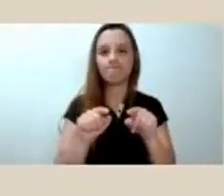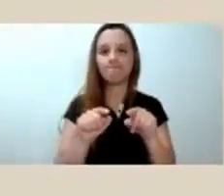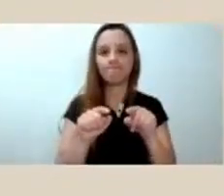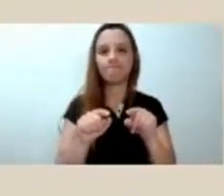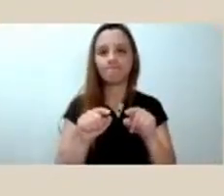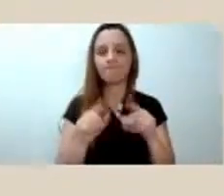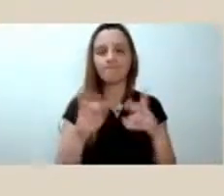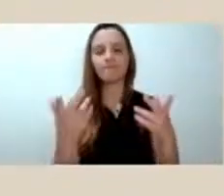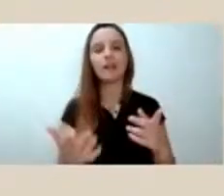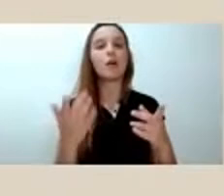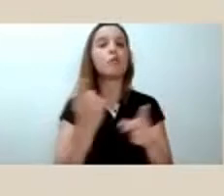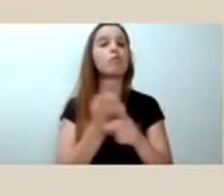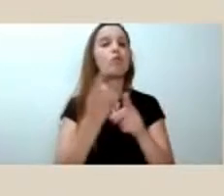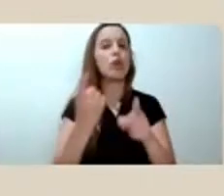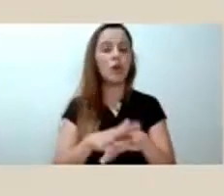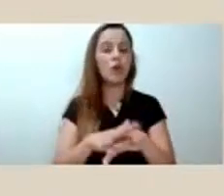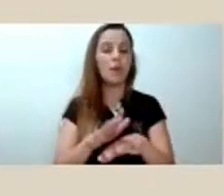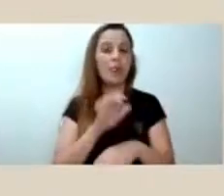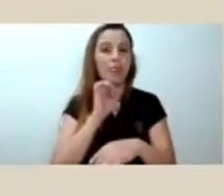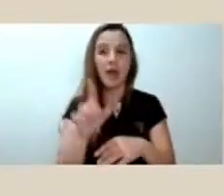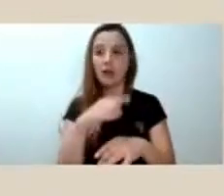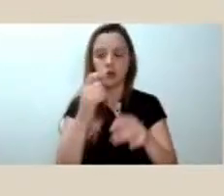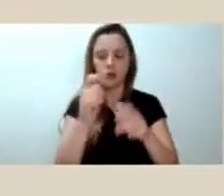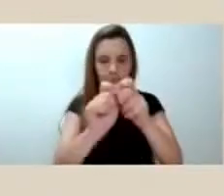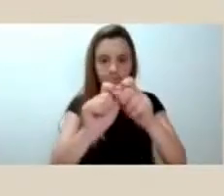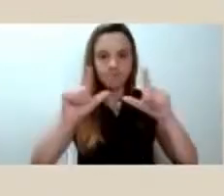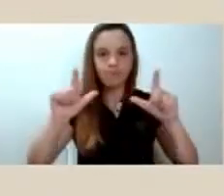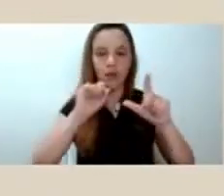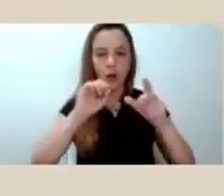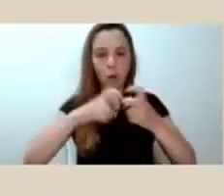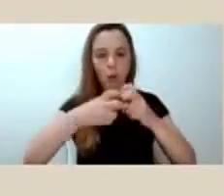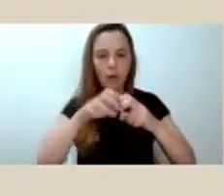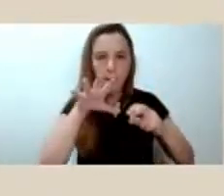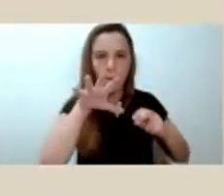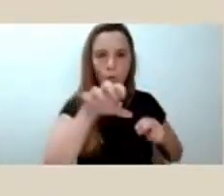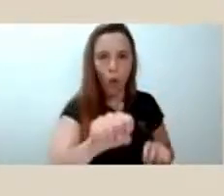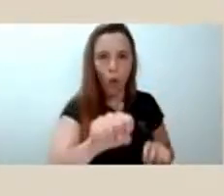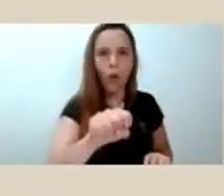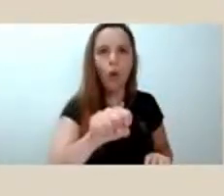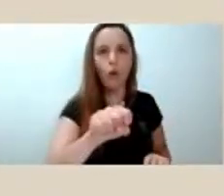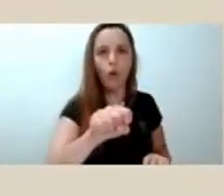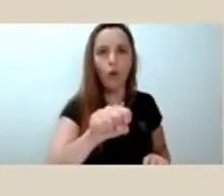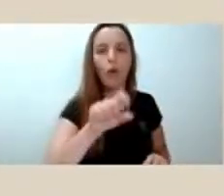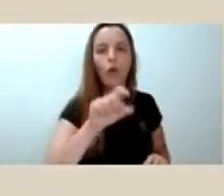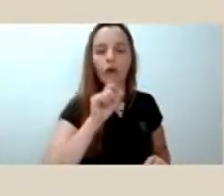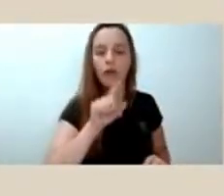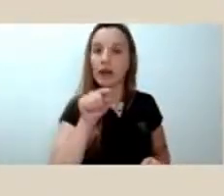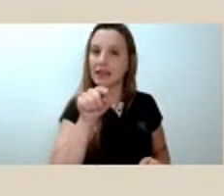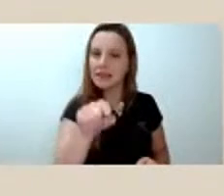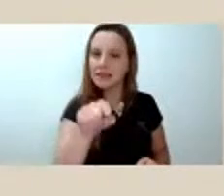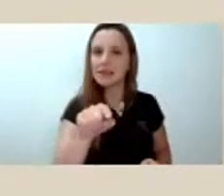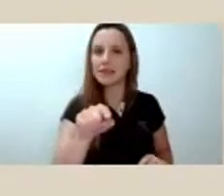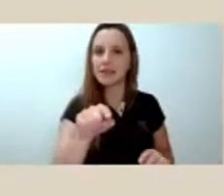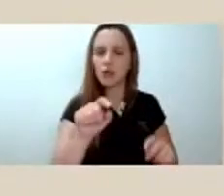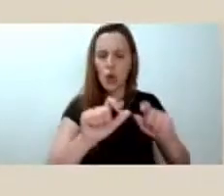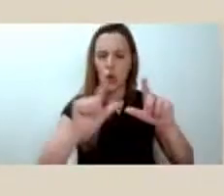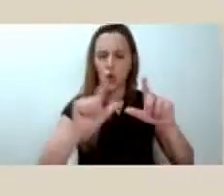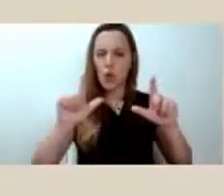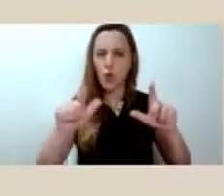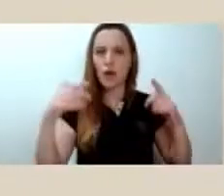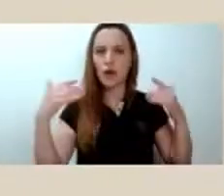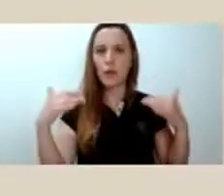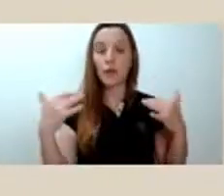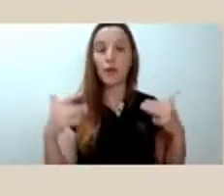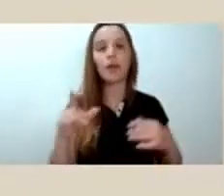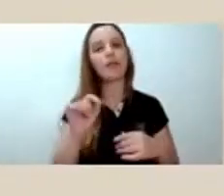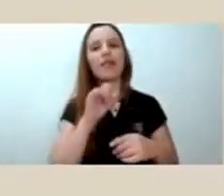that it allows us to see the problem and allows us really to see it at a bigger scale, and also because it amplifies the